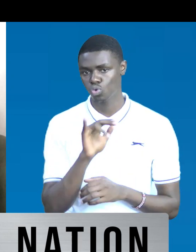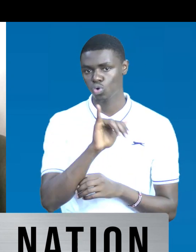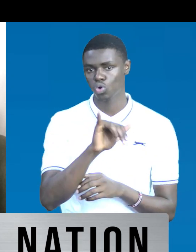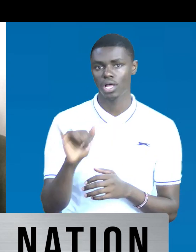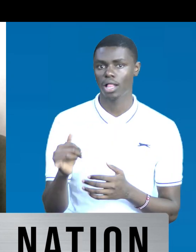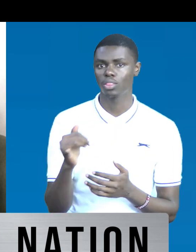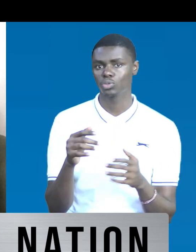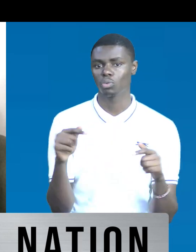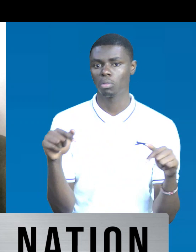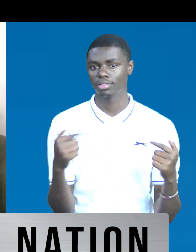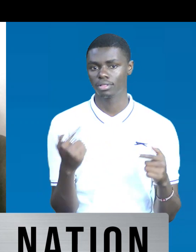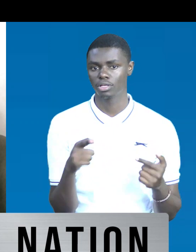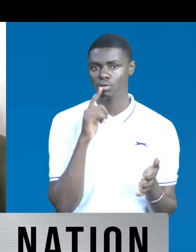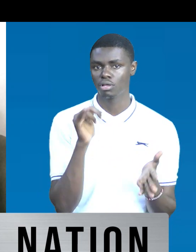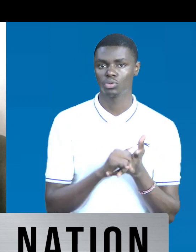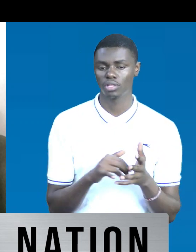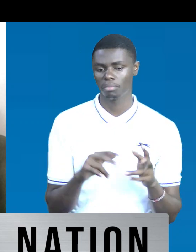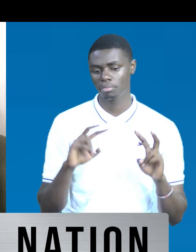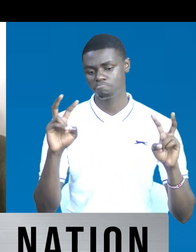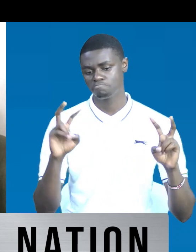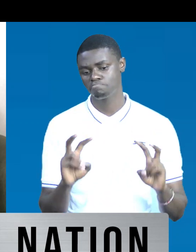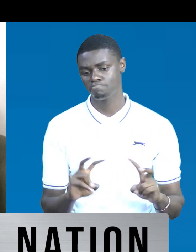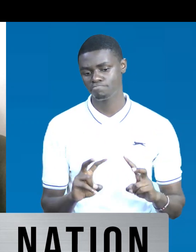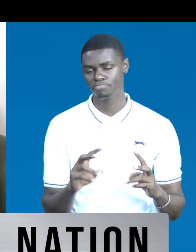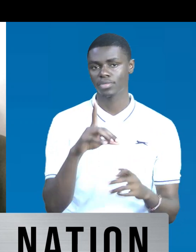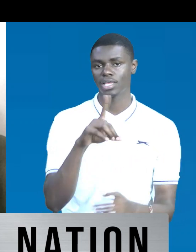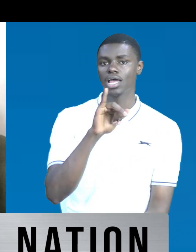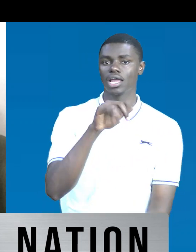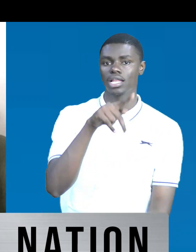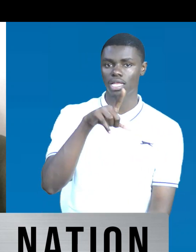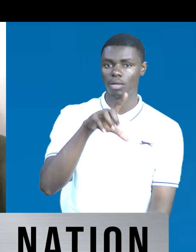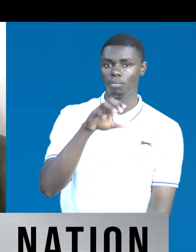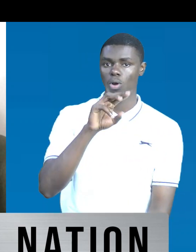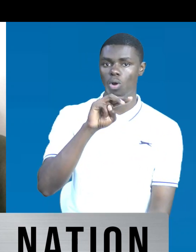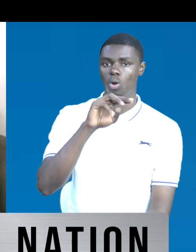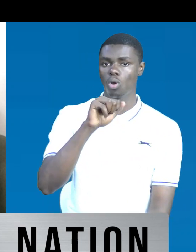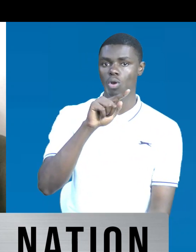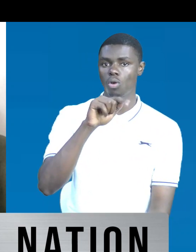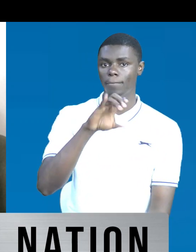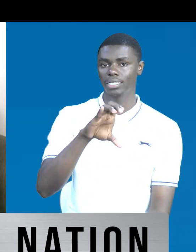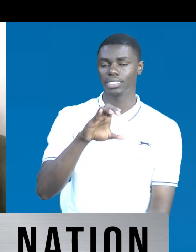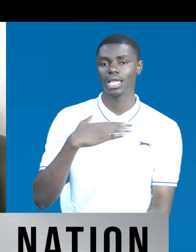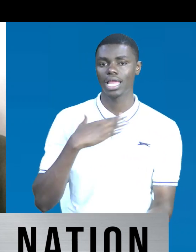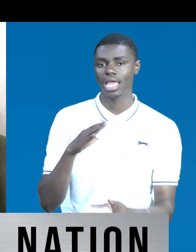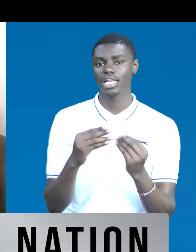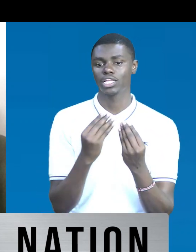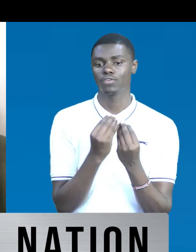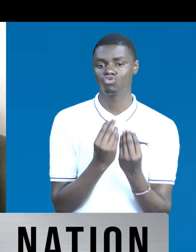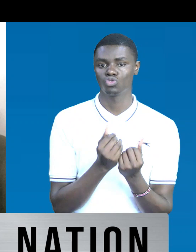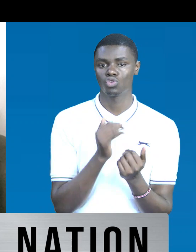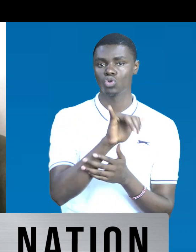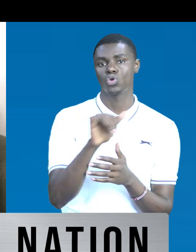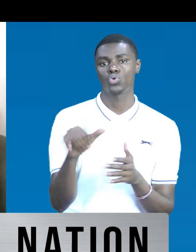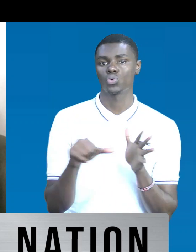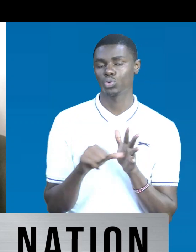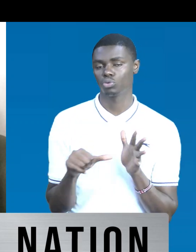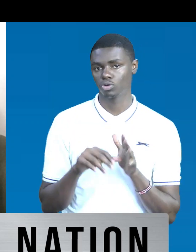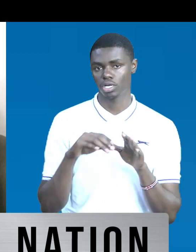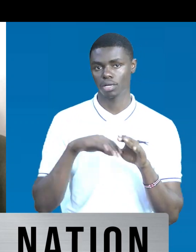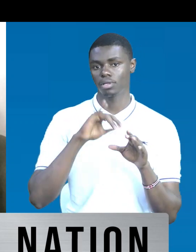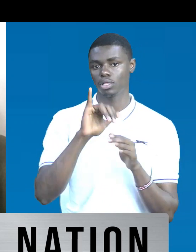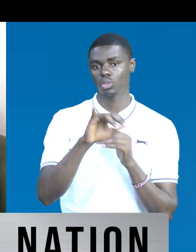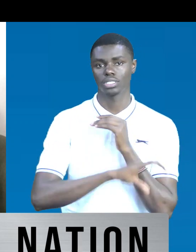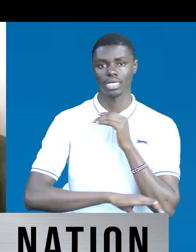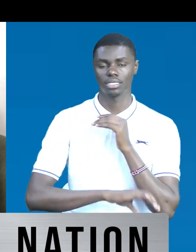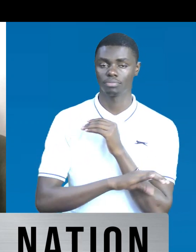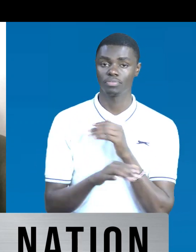drivers of conflict, so that they can be looked at diplomatically to give some kind of solution to that country. Okay, we are